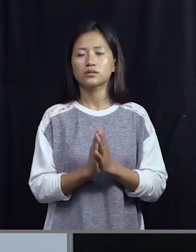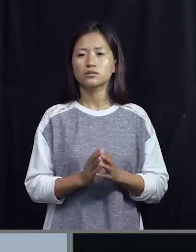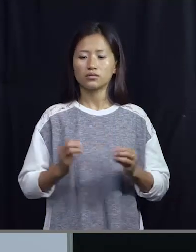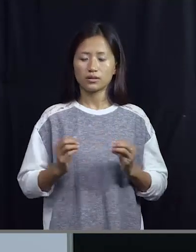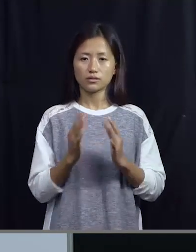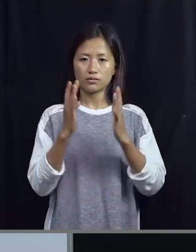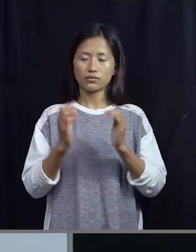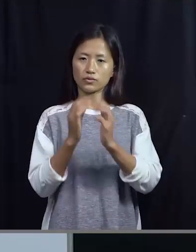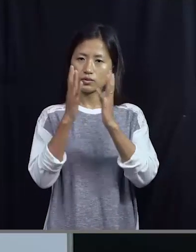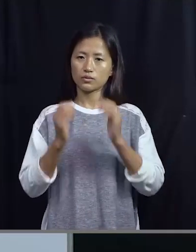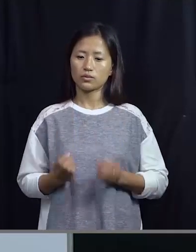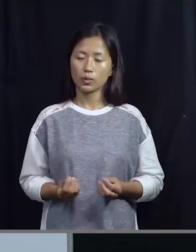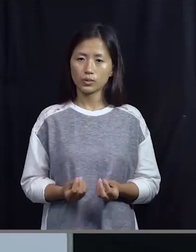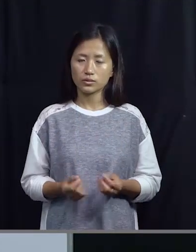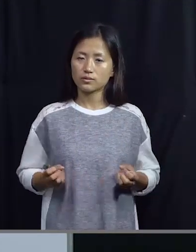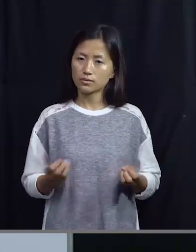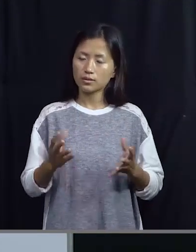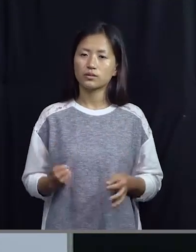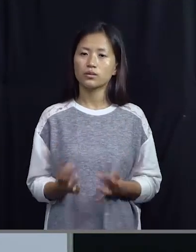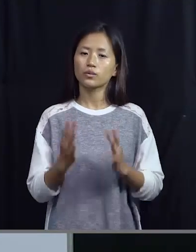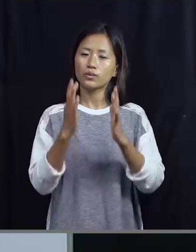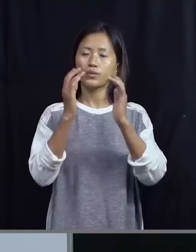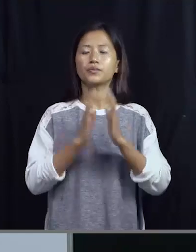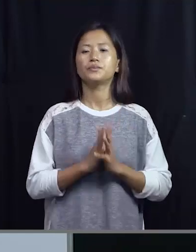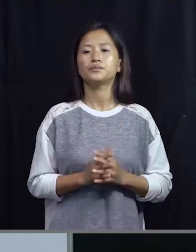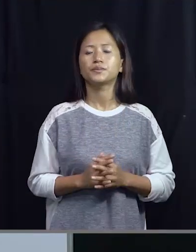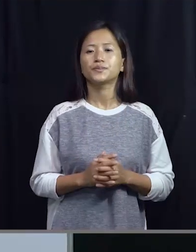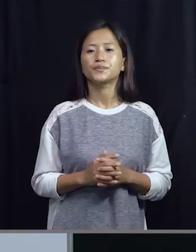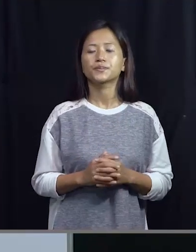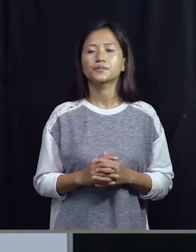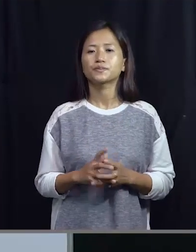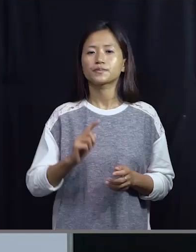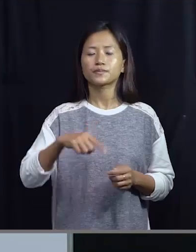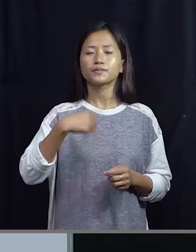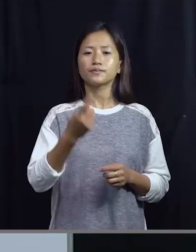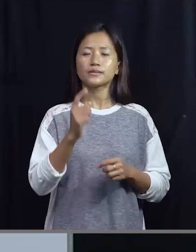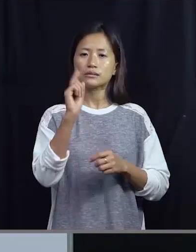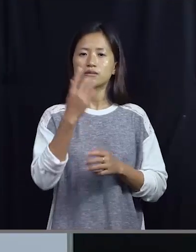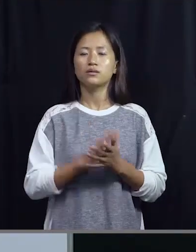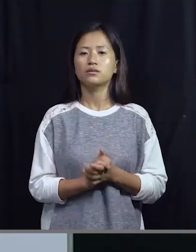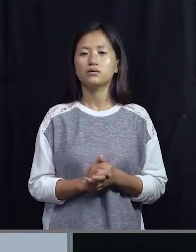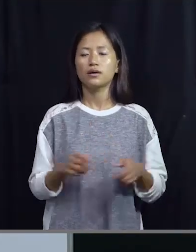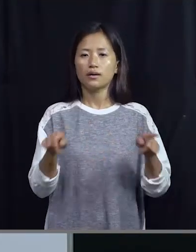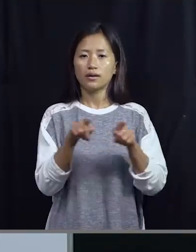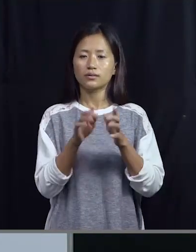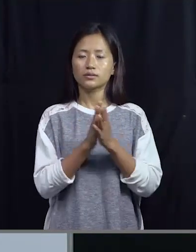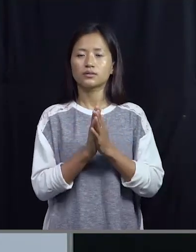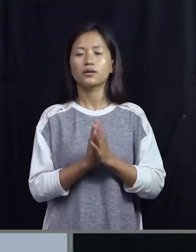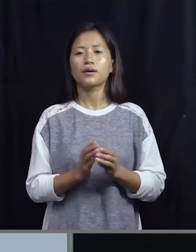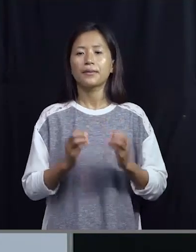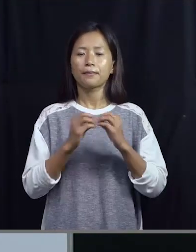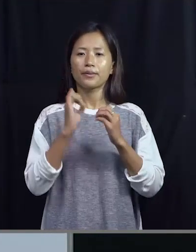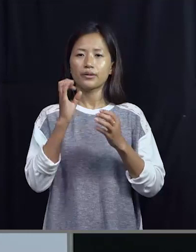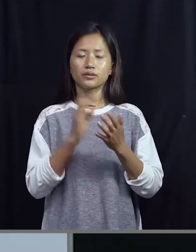survival of the fittest, where the crops are the fittest. Remember that, okay? So next one is as